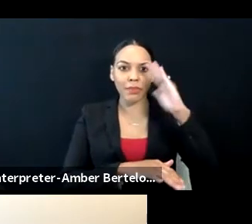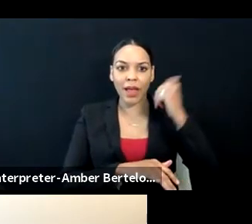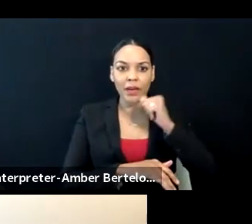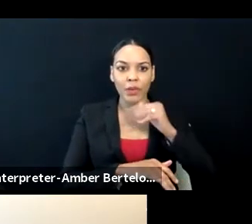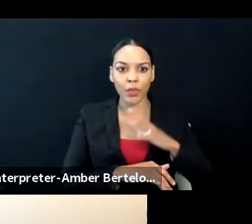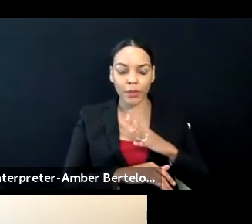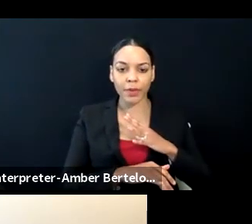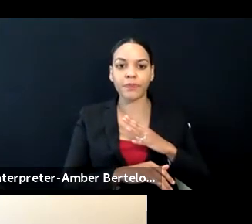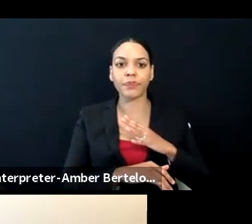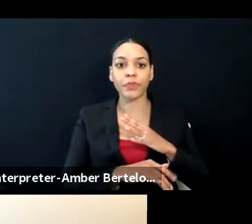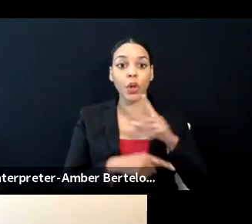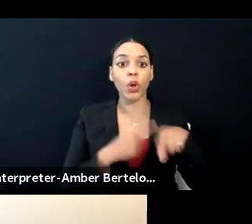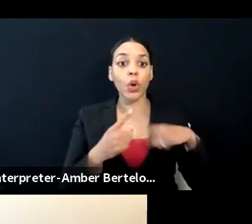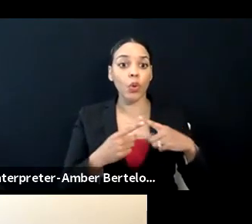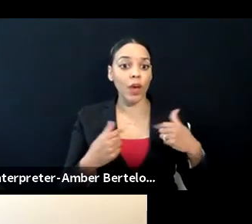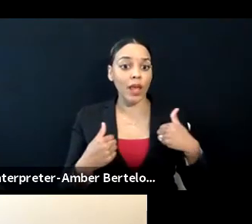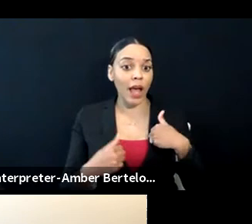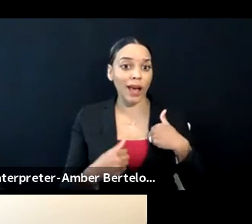You know, when I was